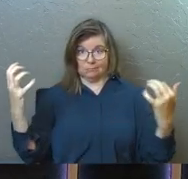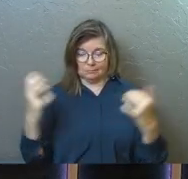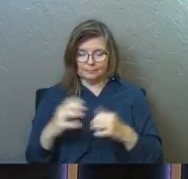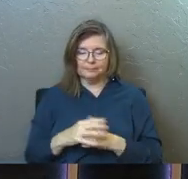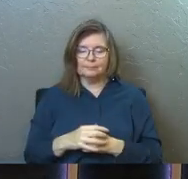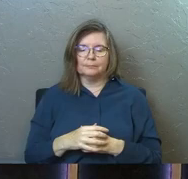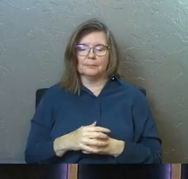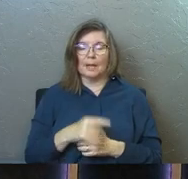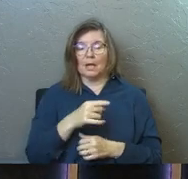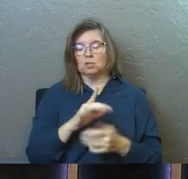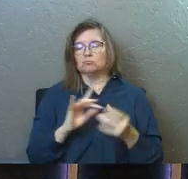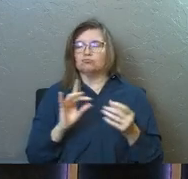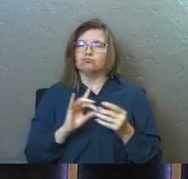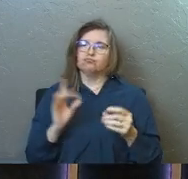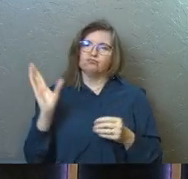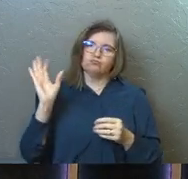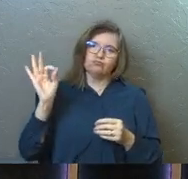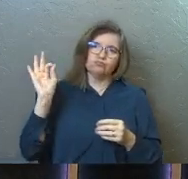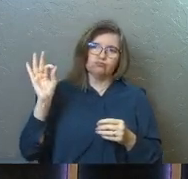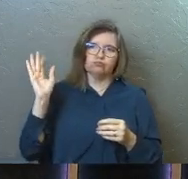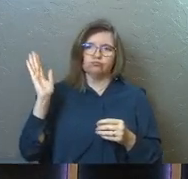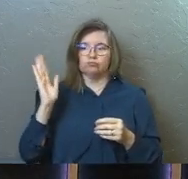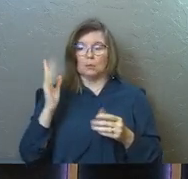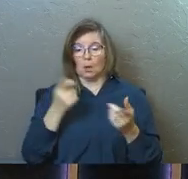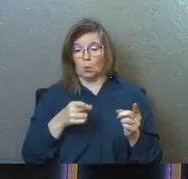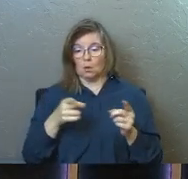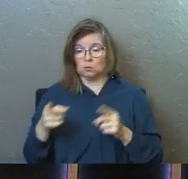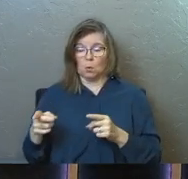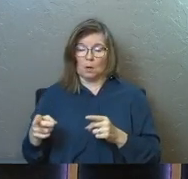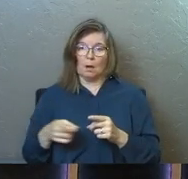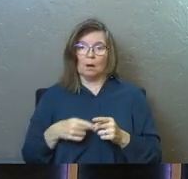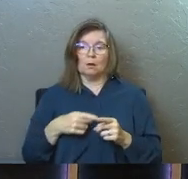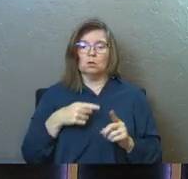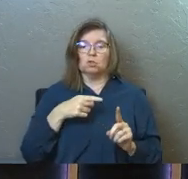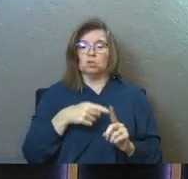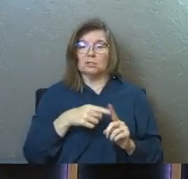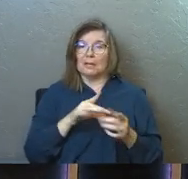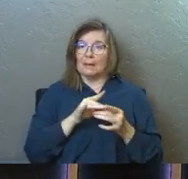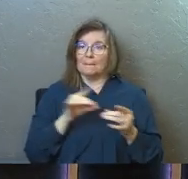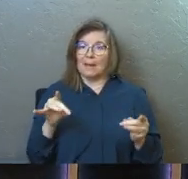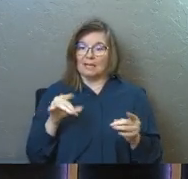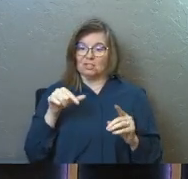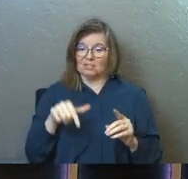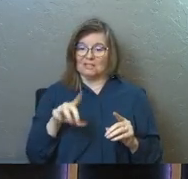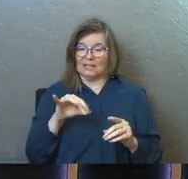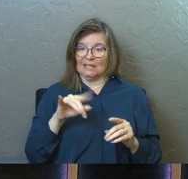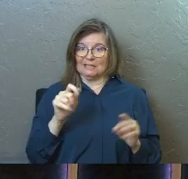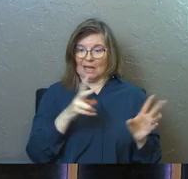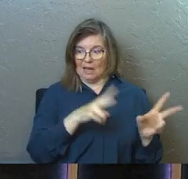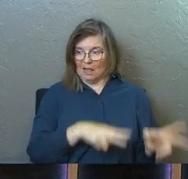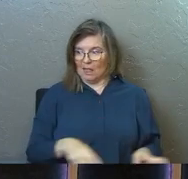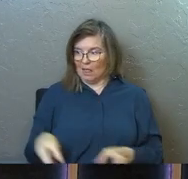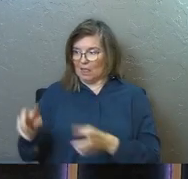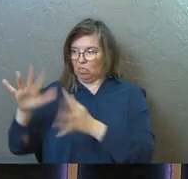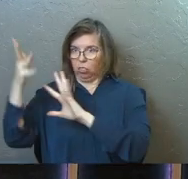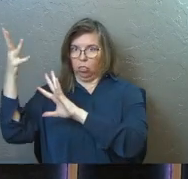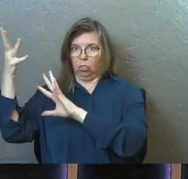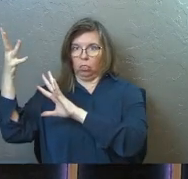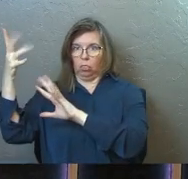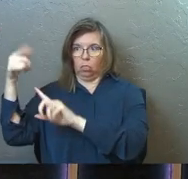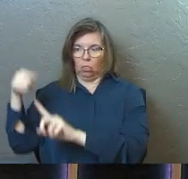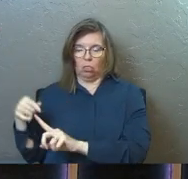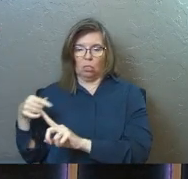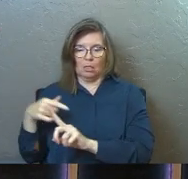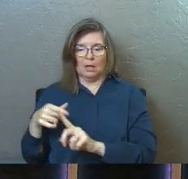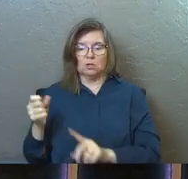in this room. And as she's giving everybody updates on what's going on, she mentions the data process that had gone